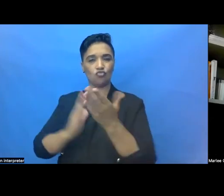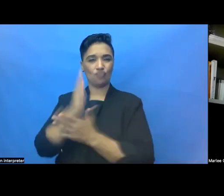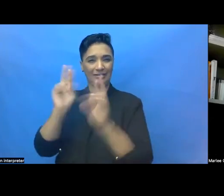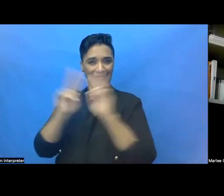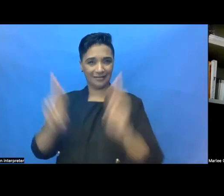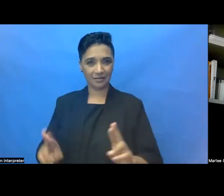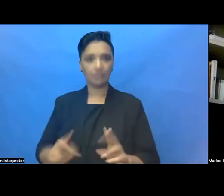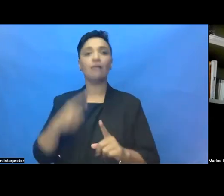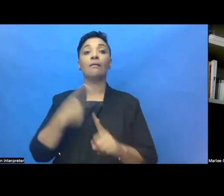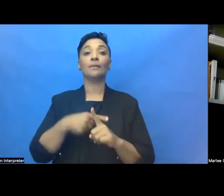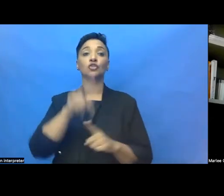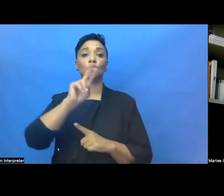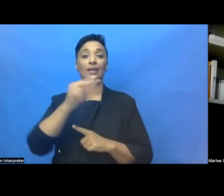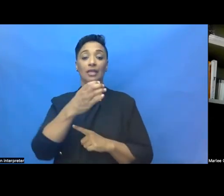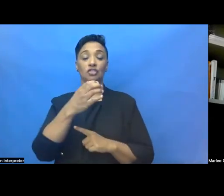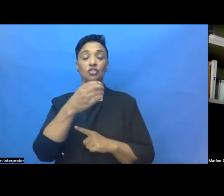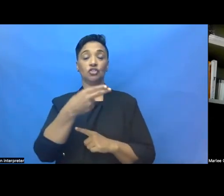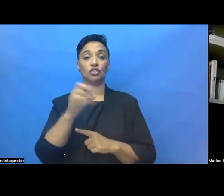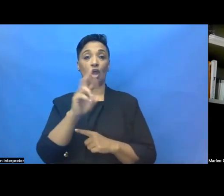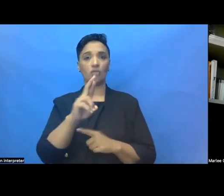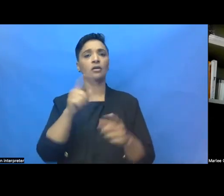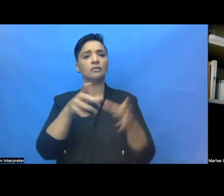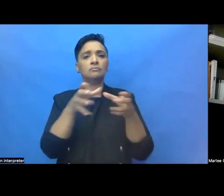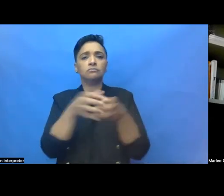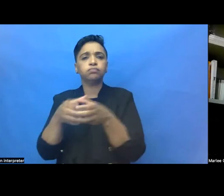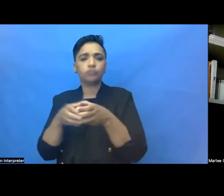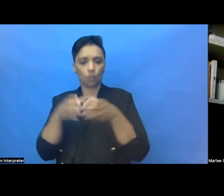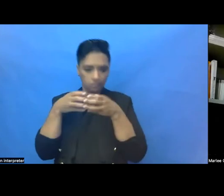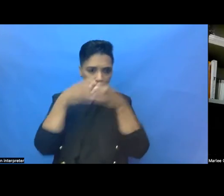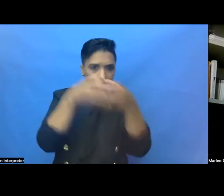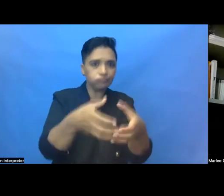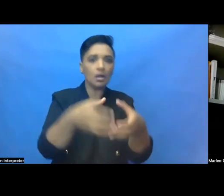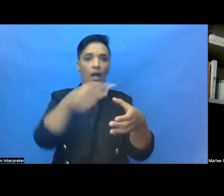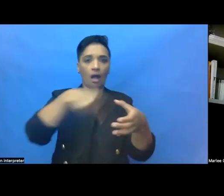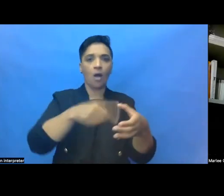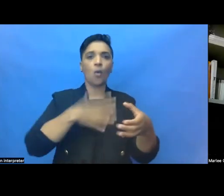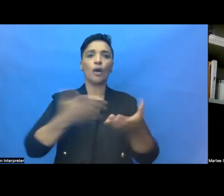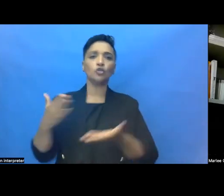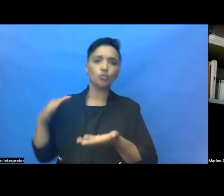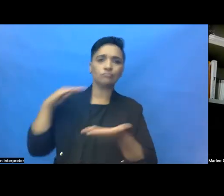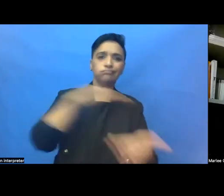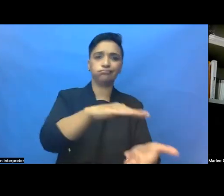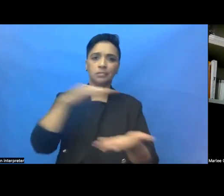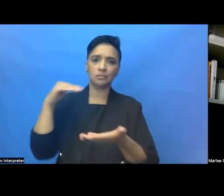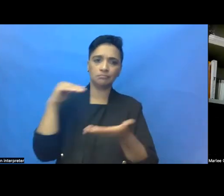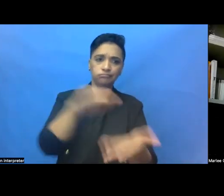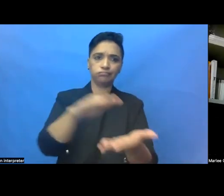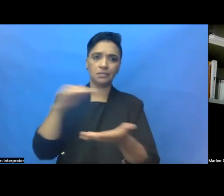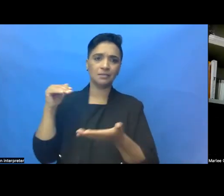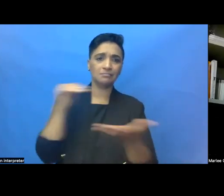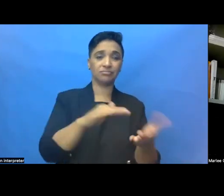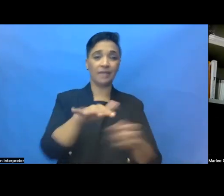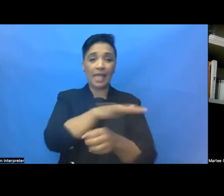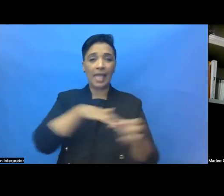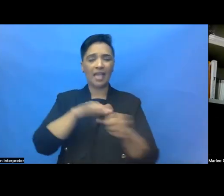Humanitarian Affairs specialist convoys to try and support the delivery of supplies into those extremely hard to reach